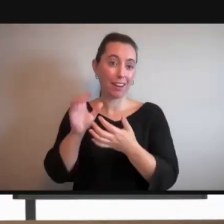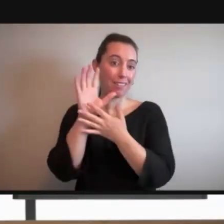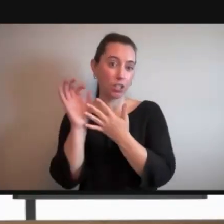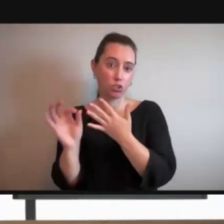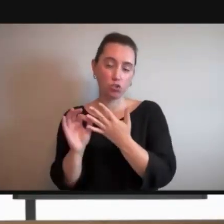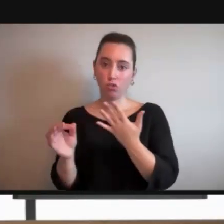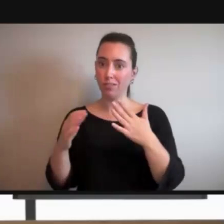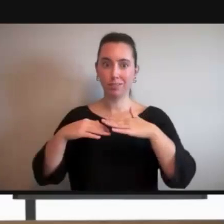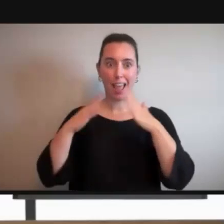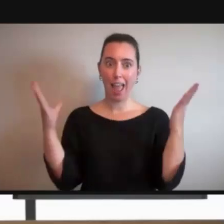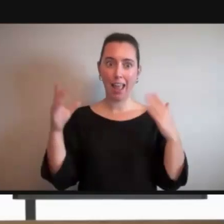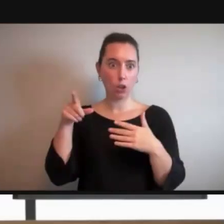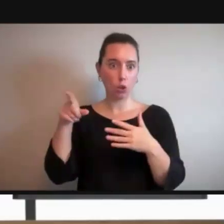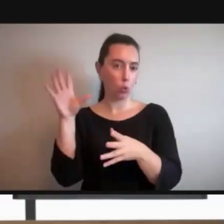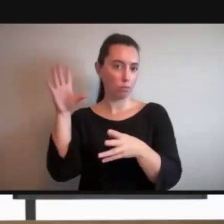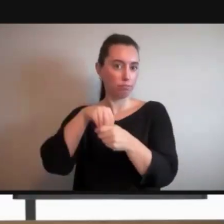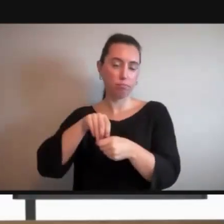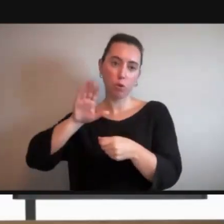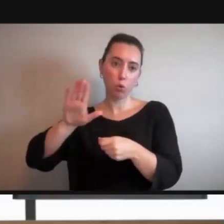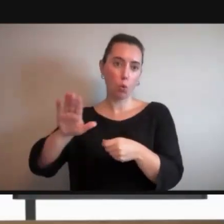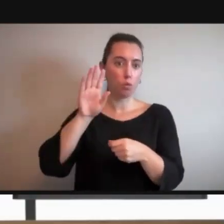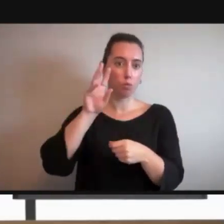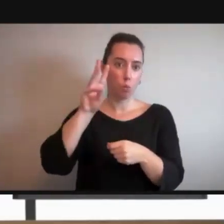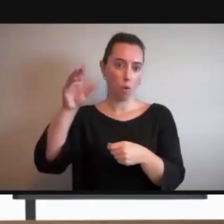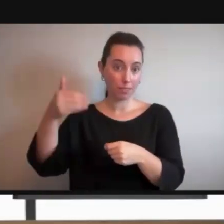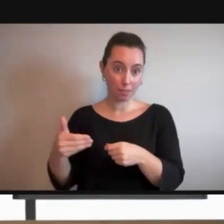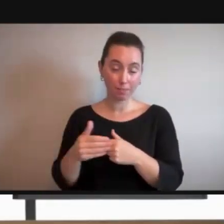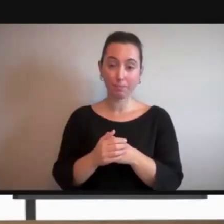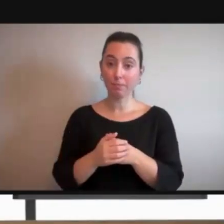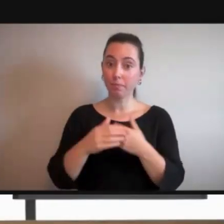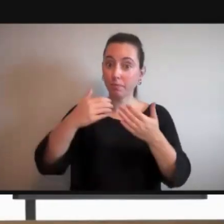they put in on their site. Okay, next one, please.